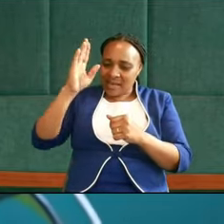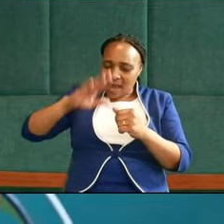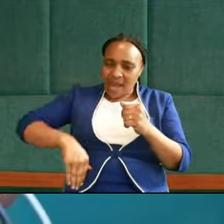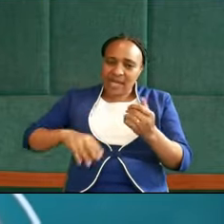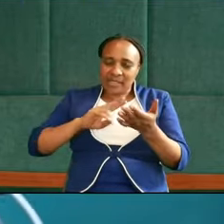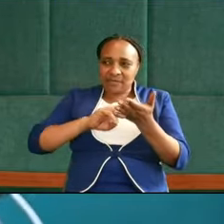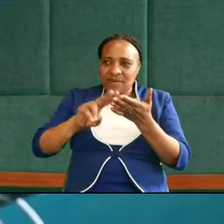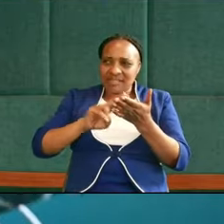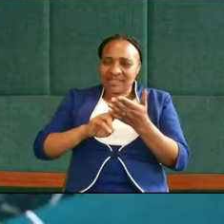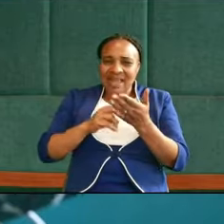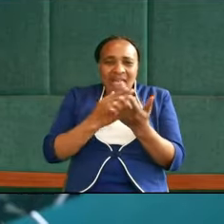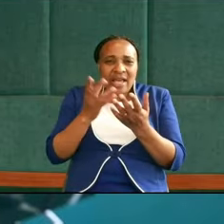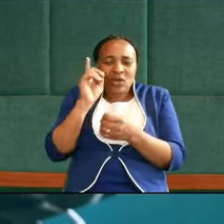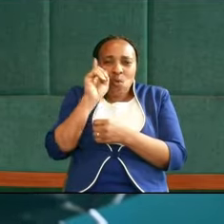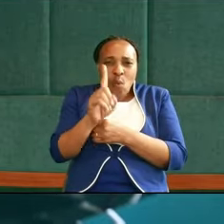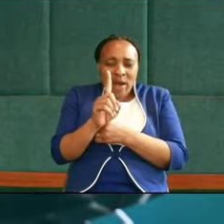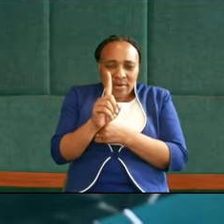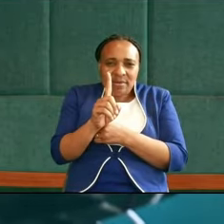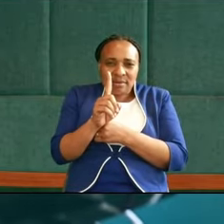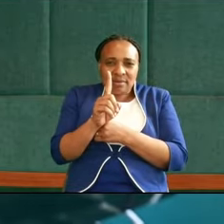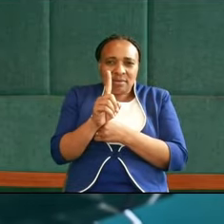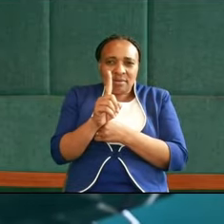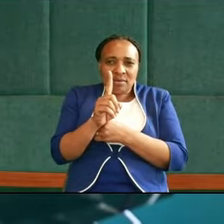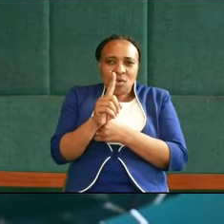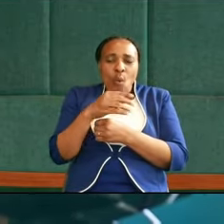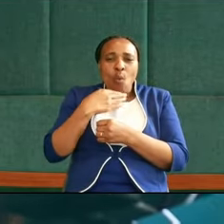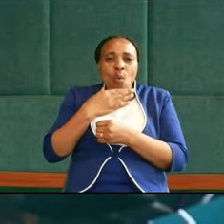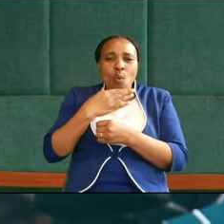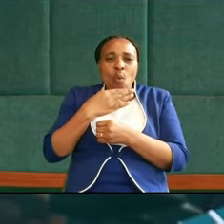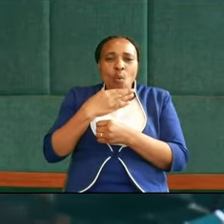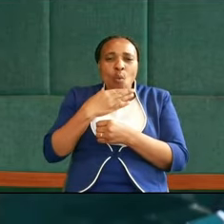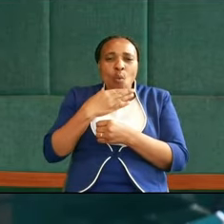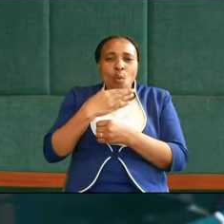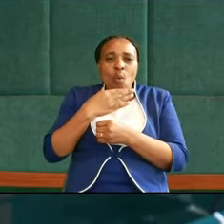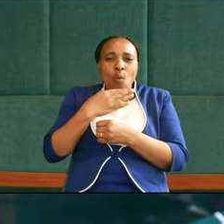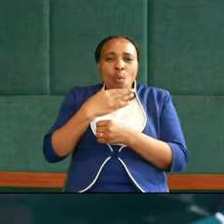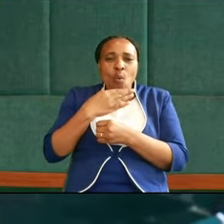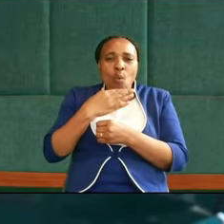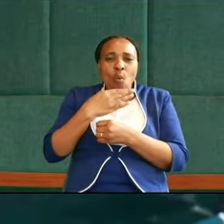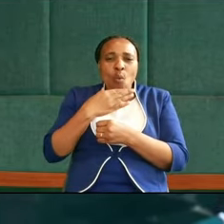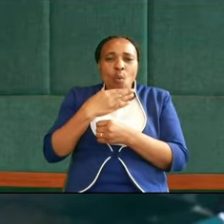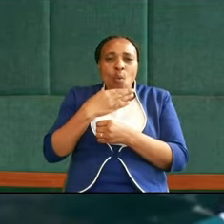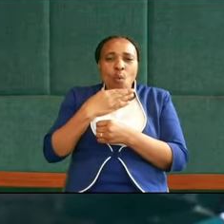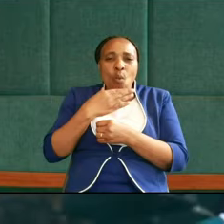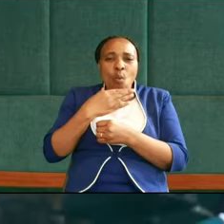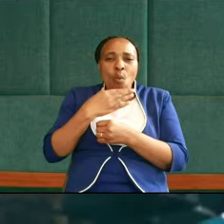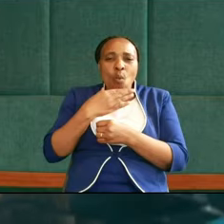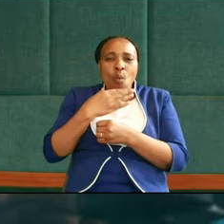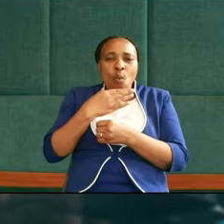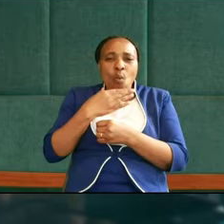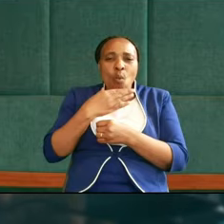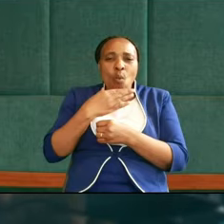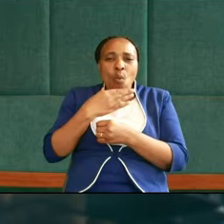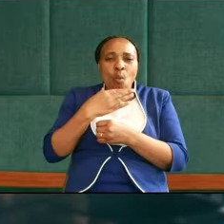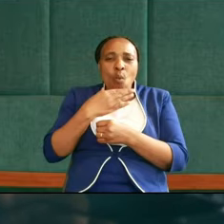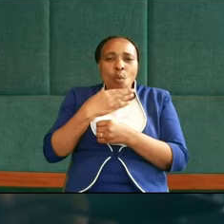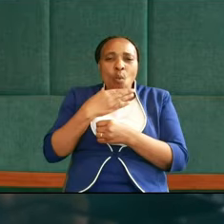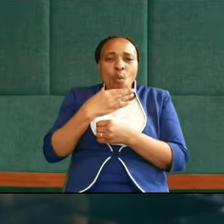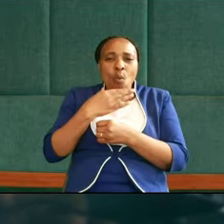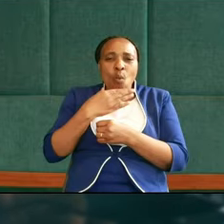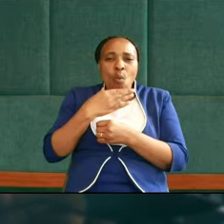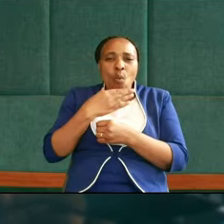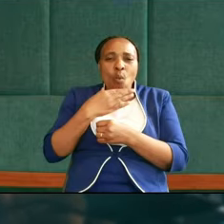appeal. Is there somebody in this auditorium who wants to say, "I want to give my life to Jesus and I want to be